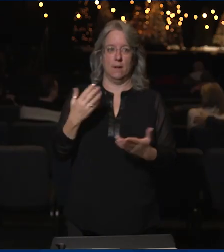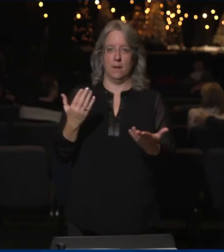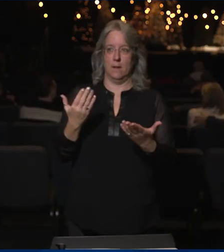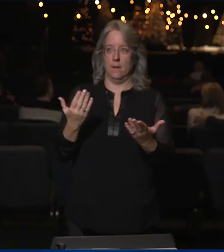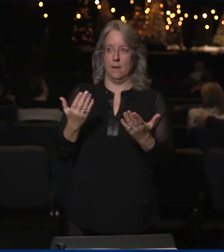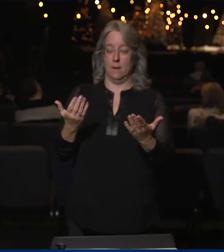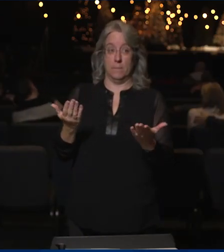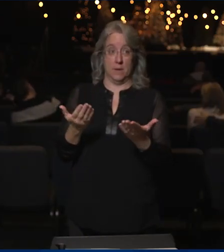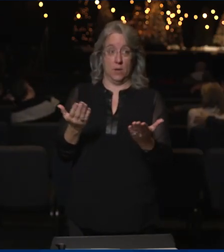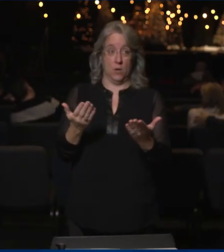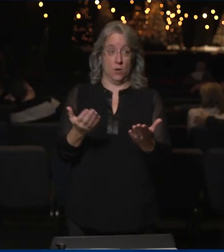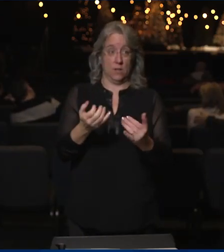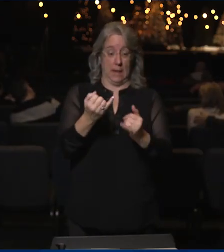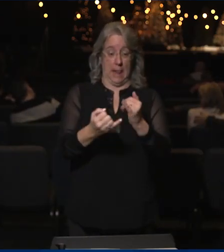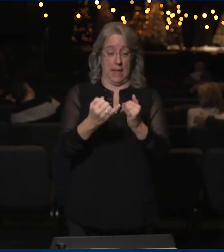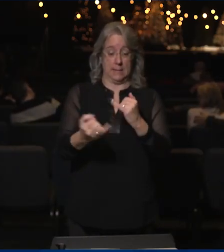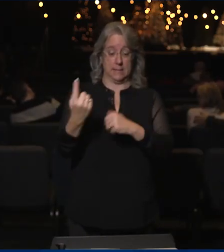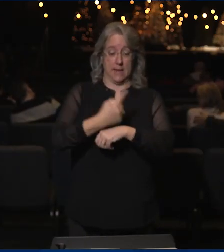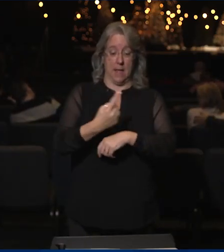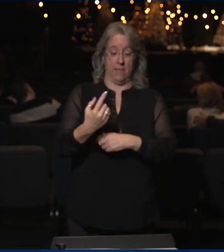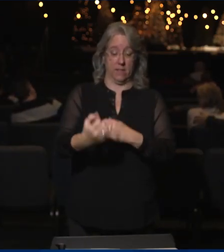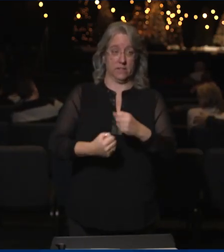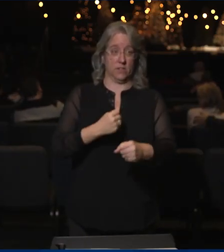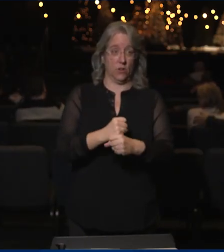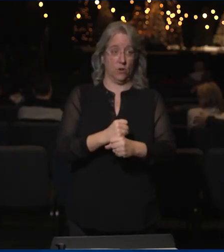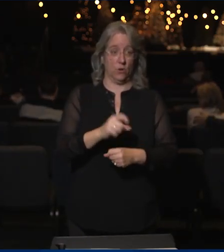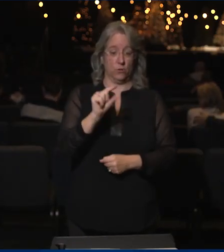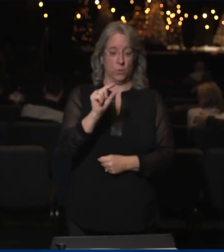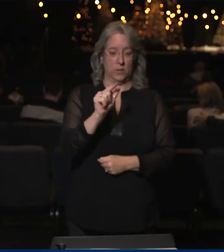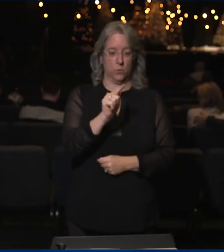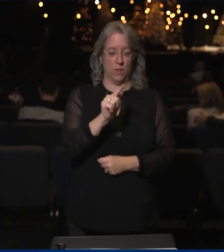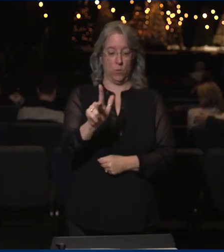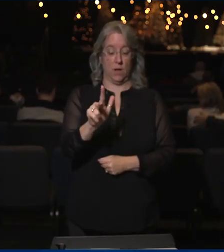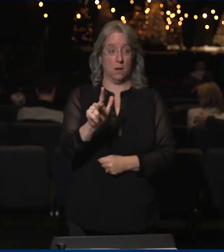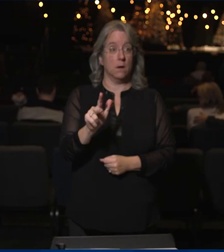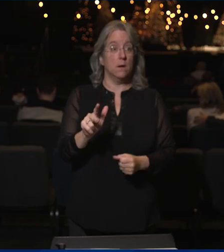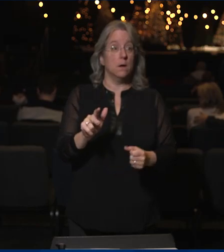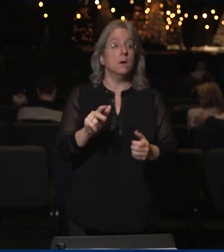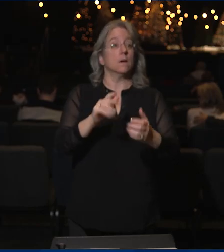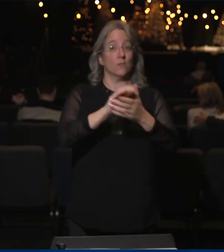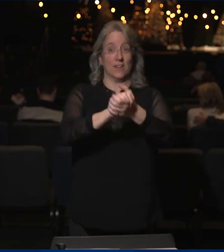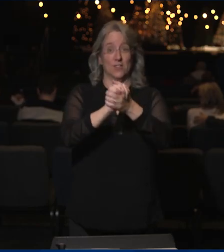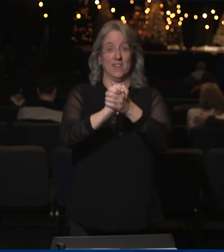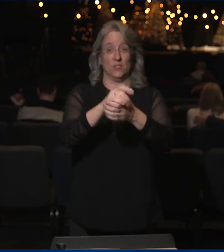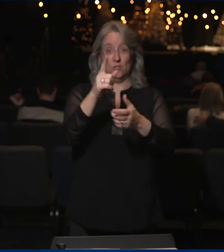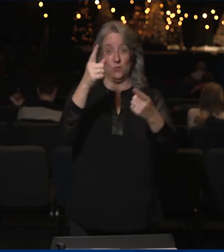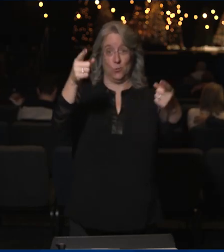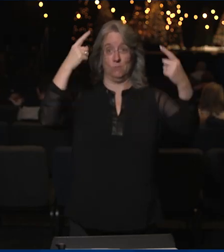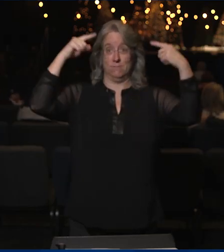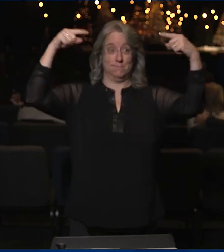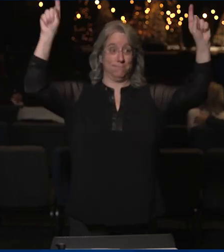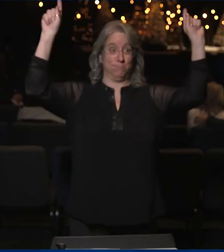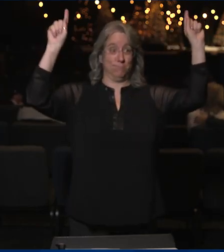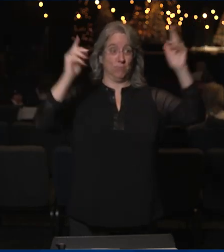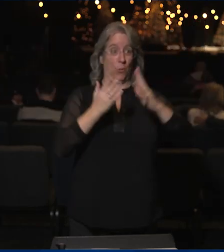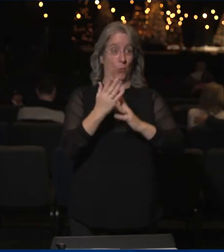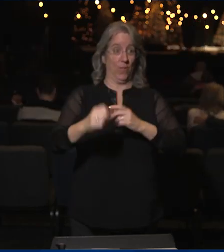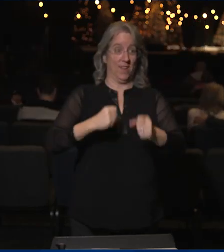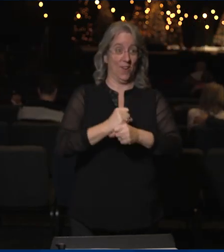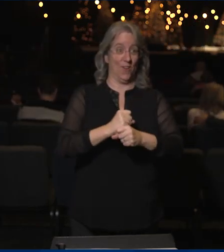you here on this last day of this year, 2023. Congratulations, you all made it. Give a round of applause for